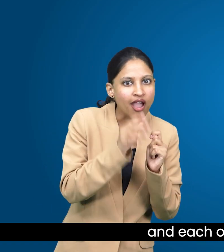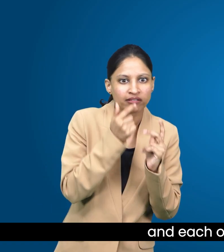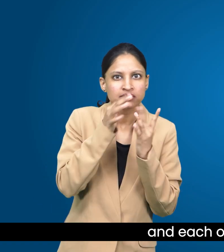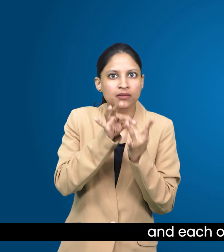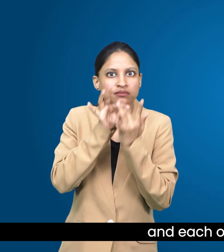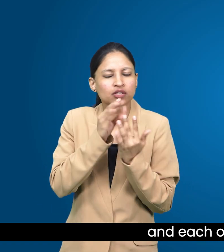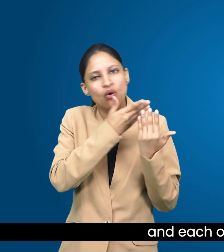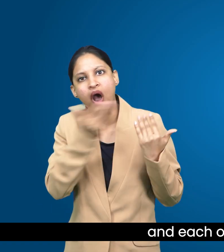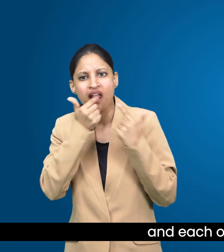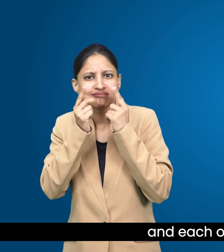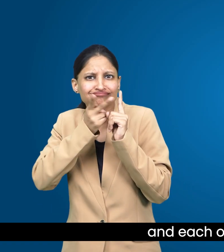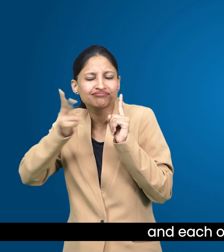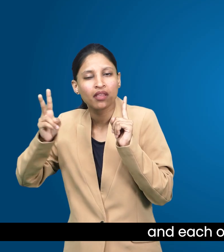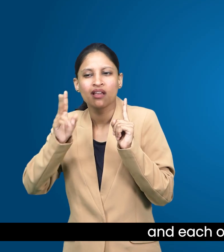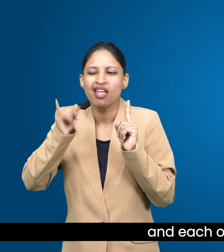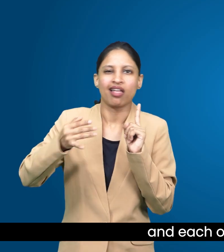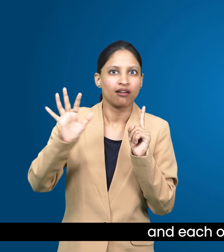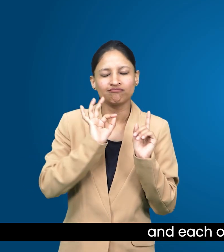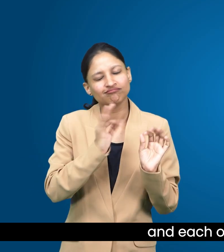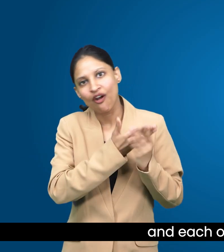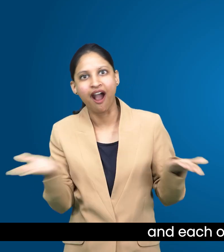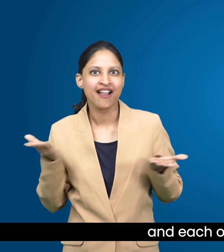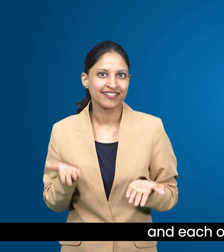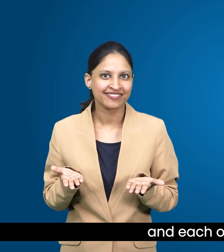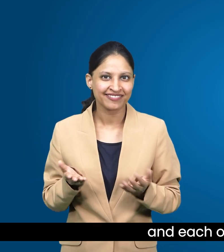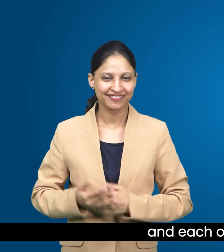one has a special job.